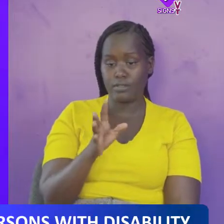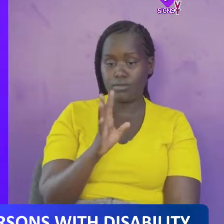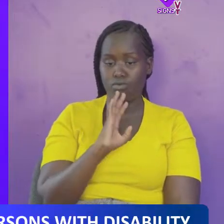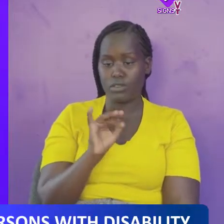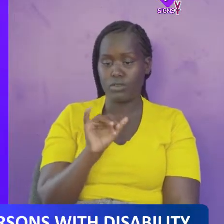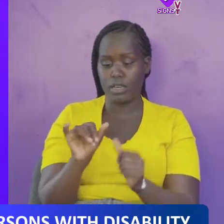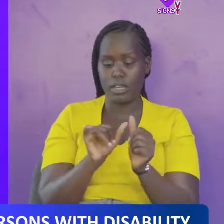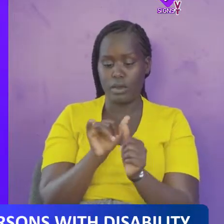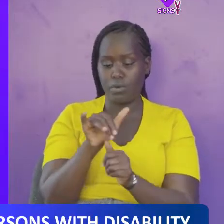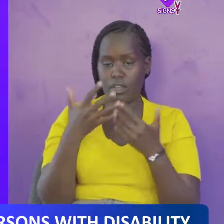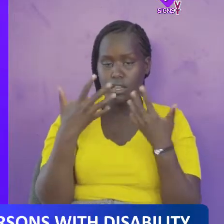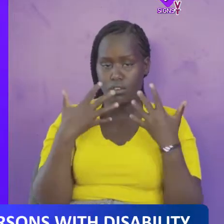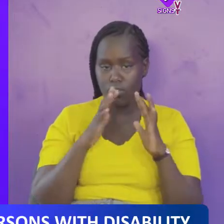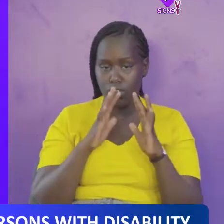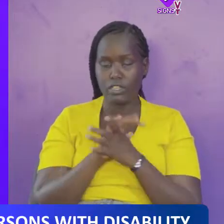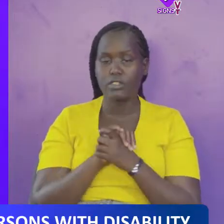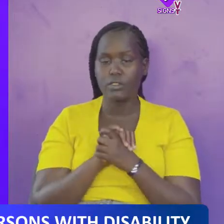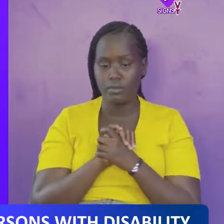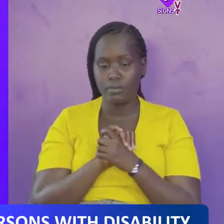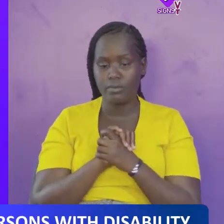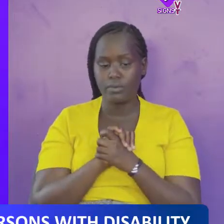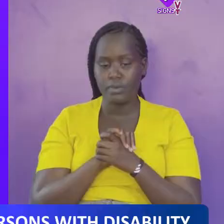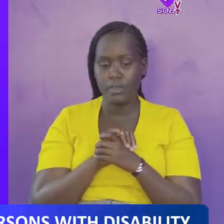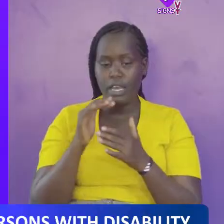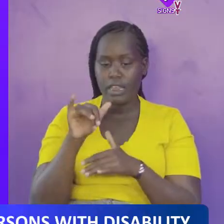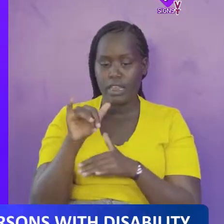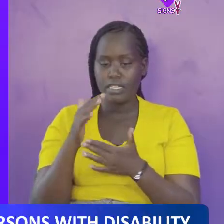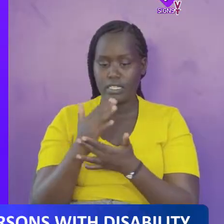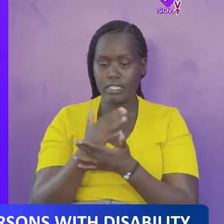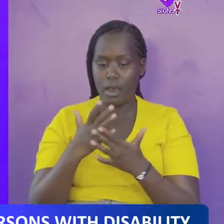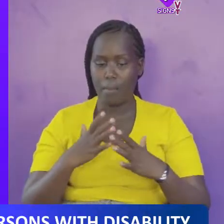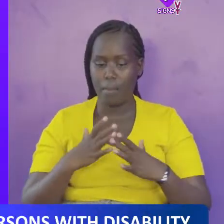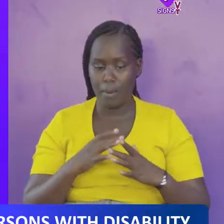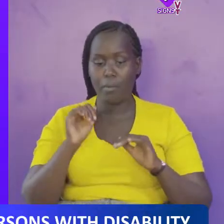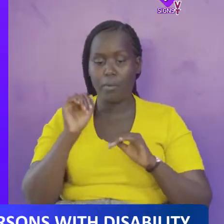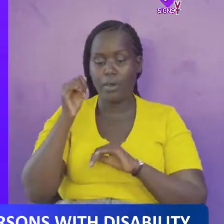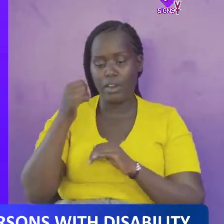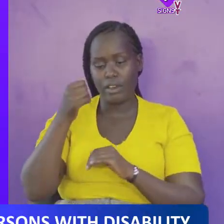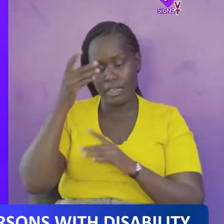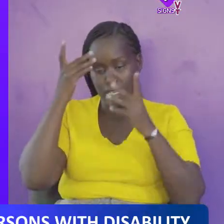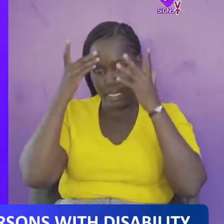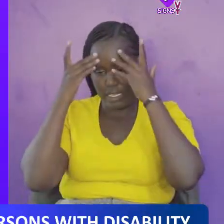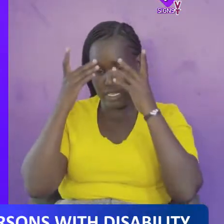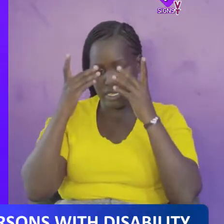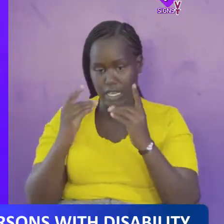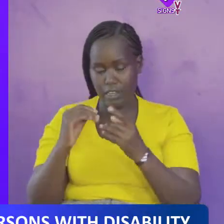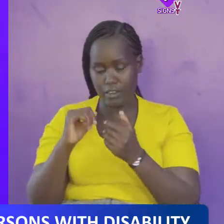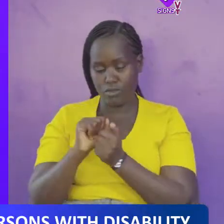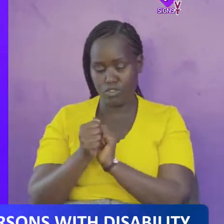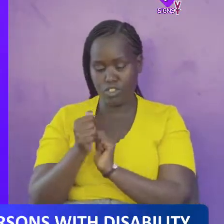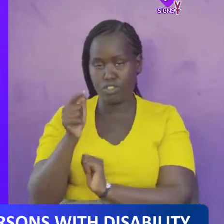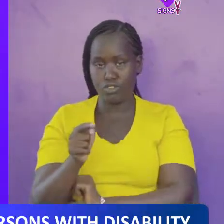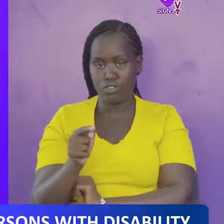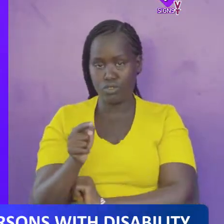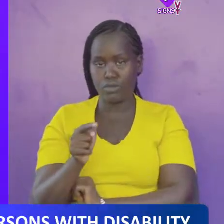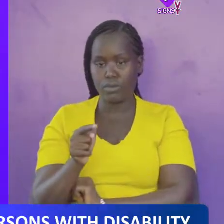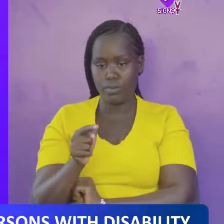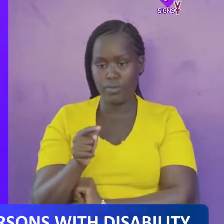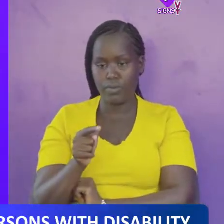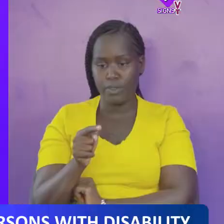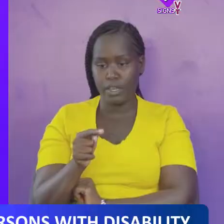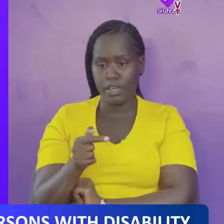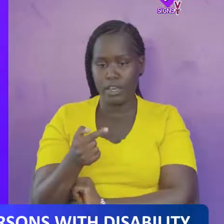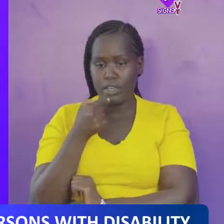that. Right. But some people just decide that to annoy you, or to chase you, they refer to you with